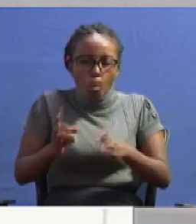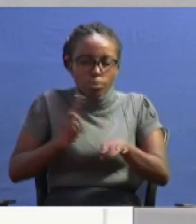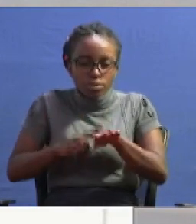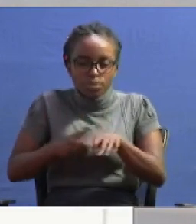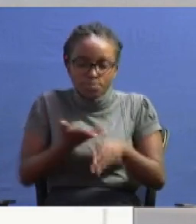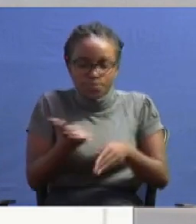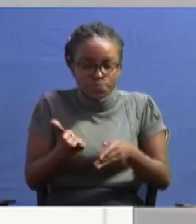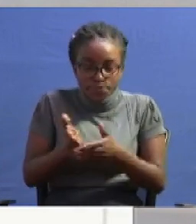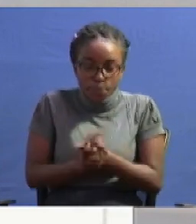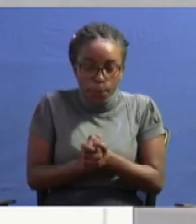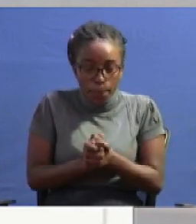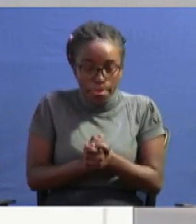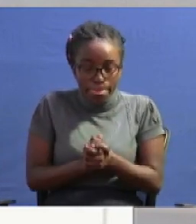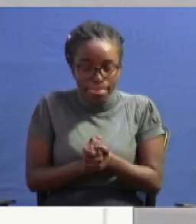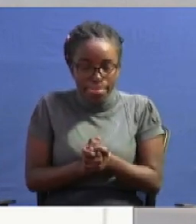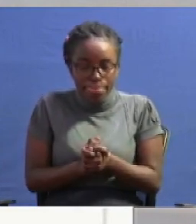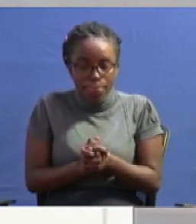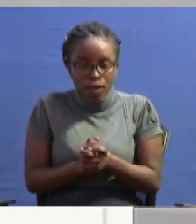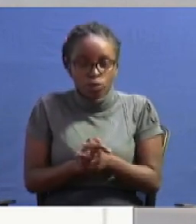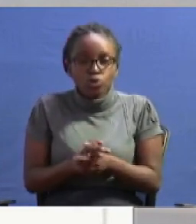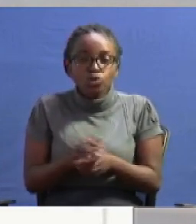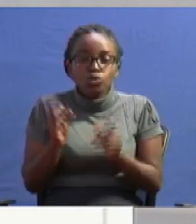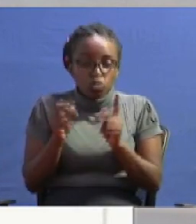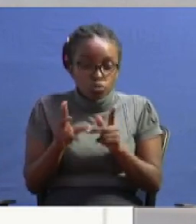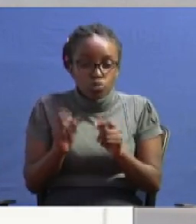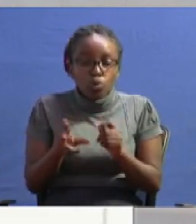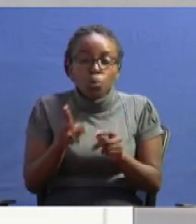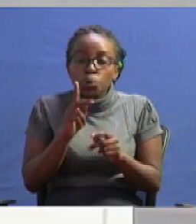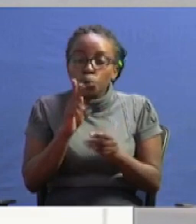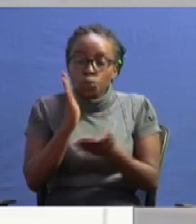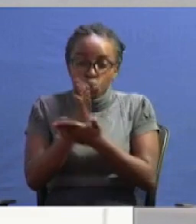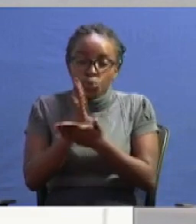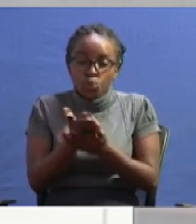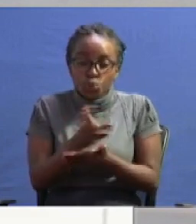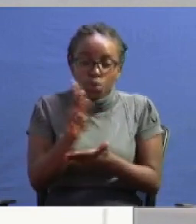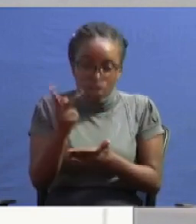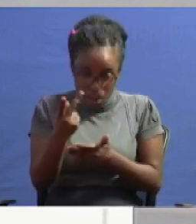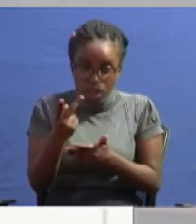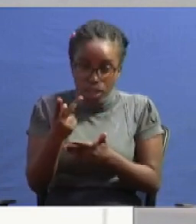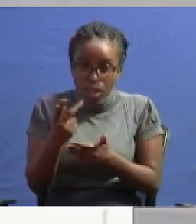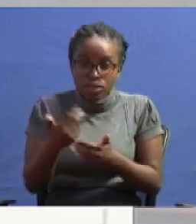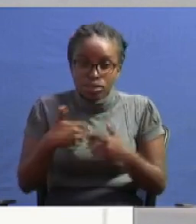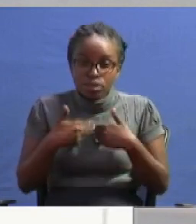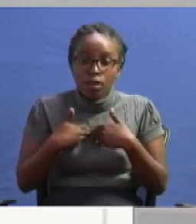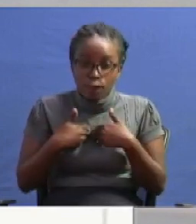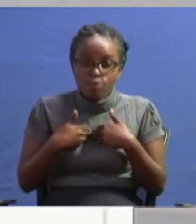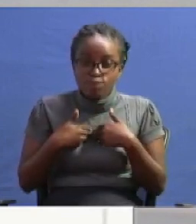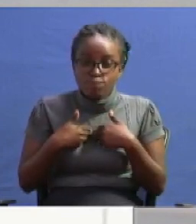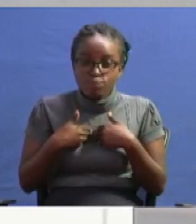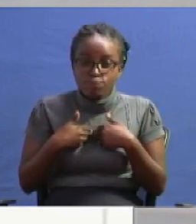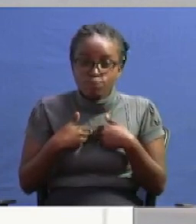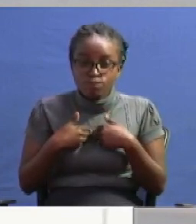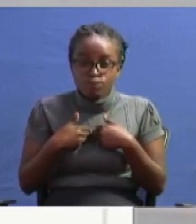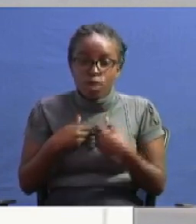bill has really, evoked some sort of reaction from Kenyans. They say it is a punitive, tax